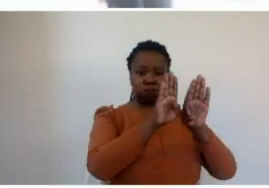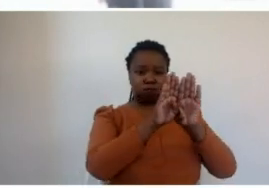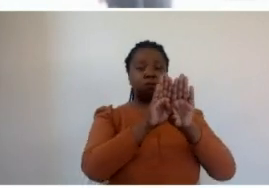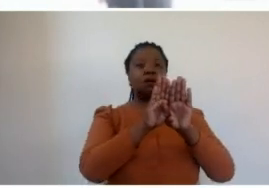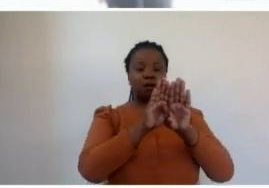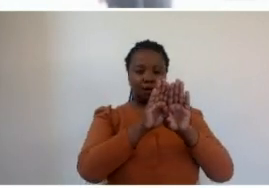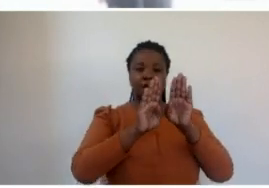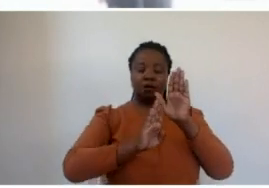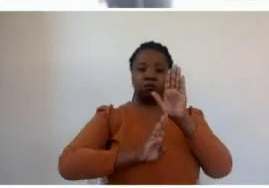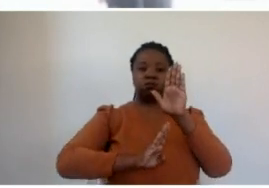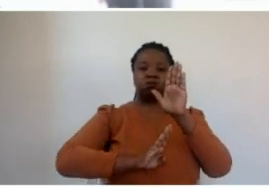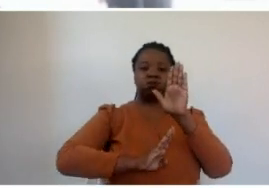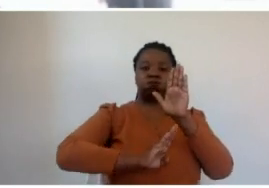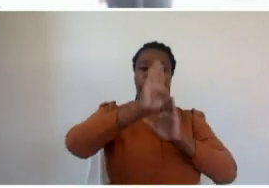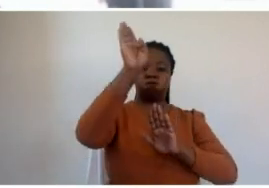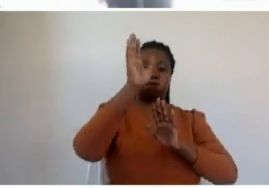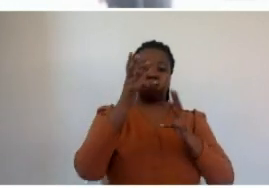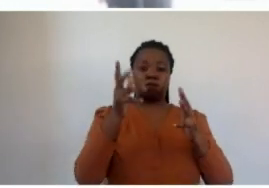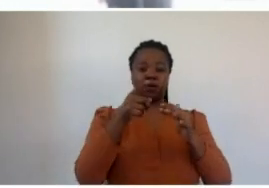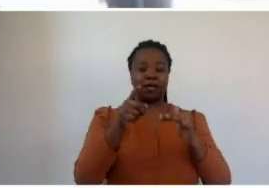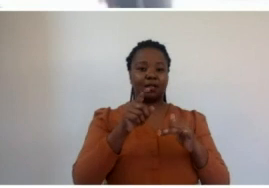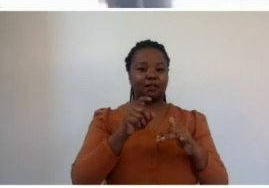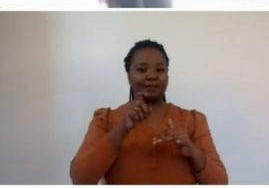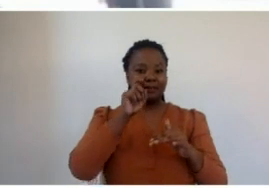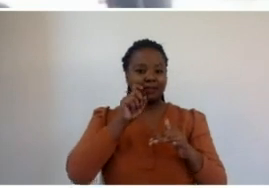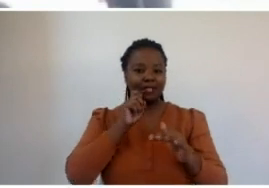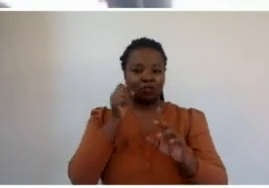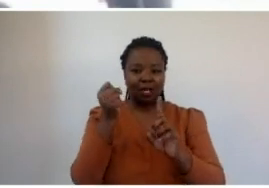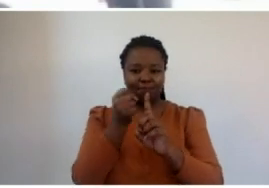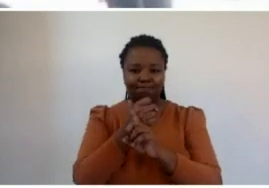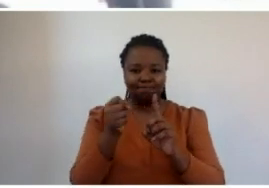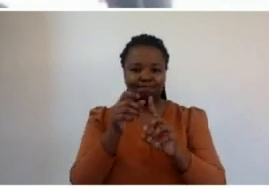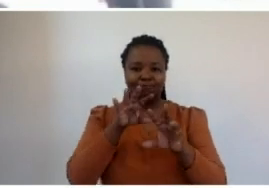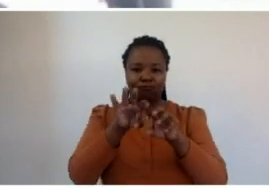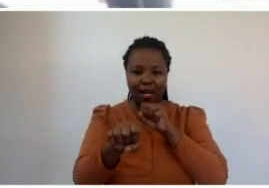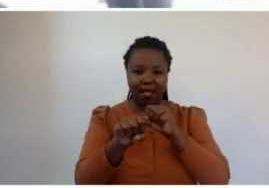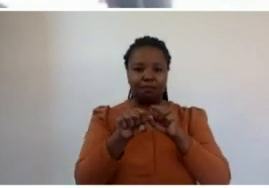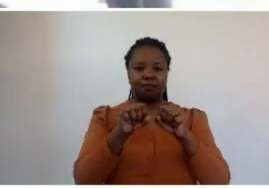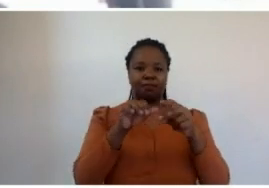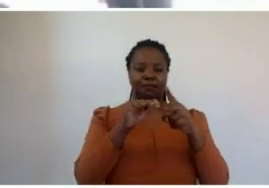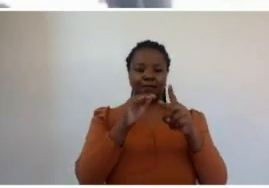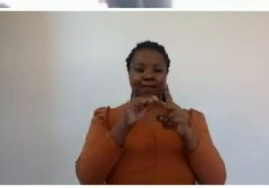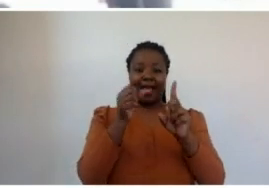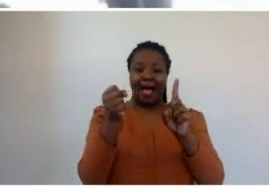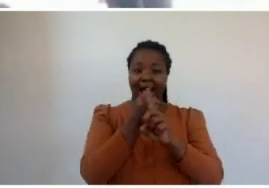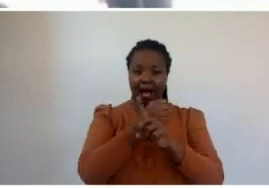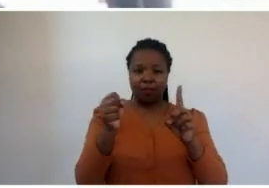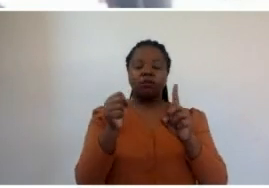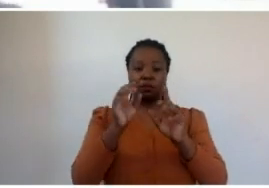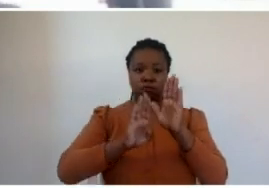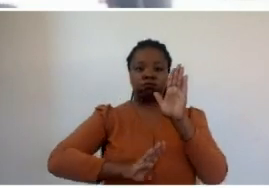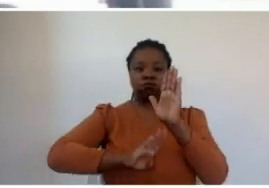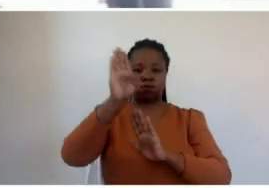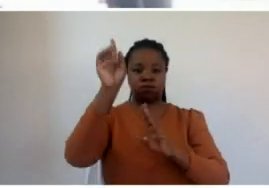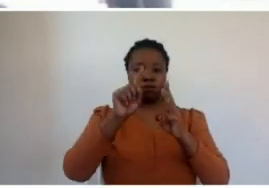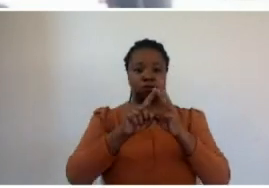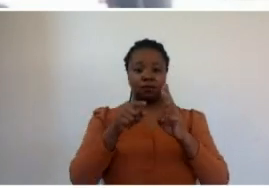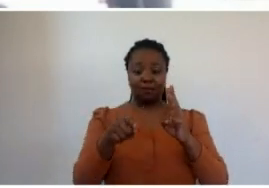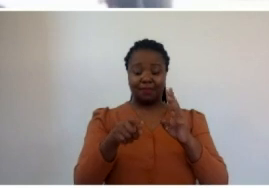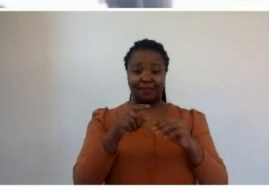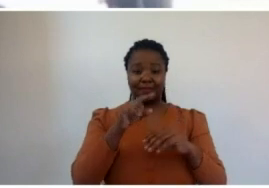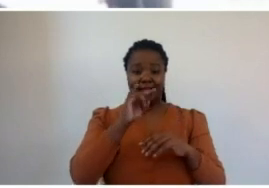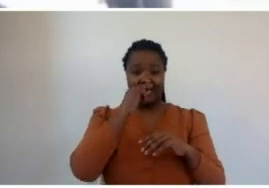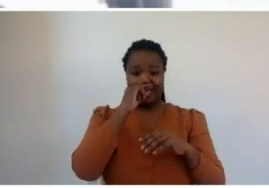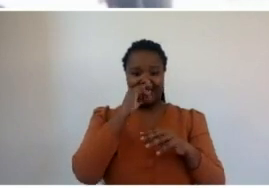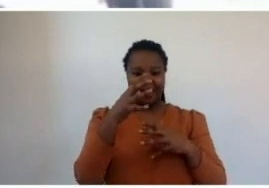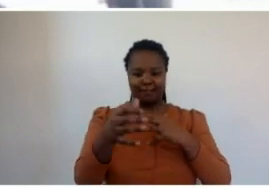in sexual-based violence and a spike in abuse and exploitation of children, who, as